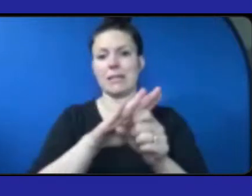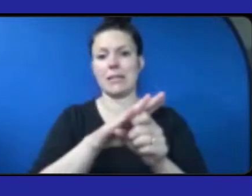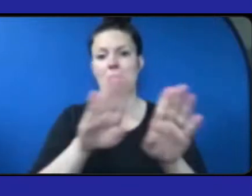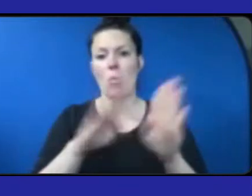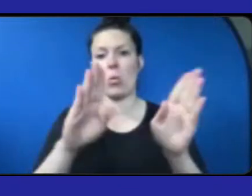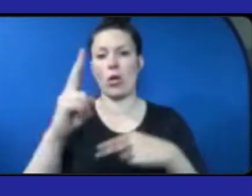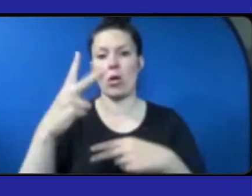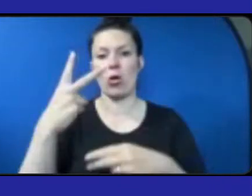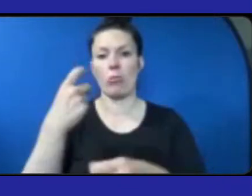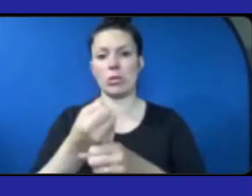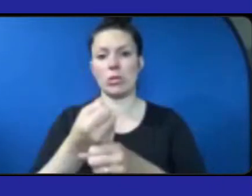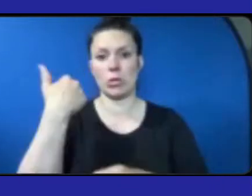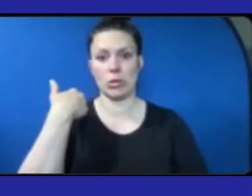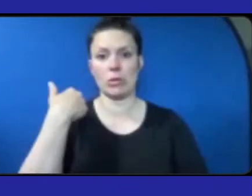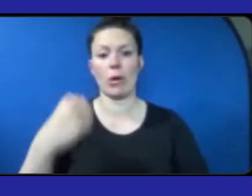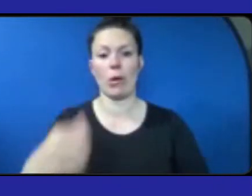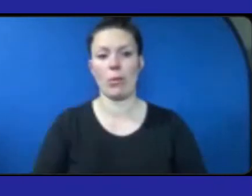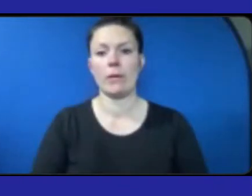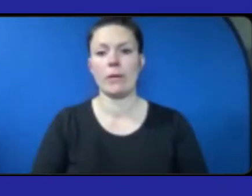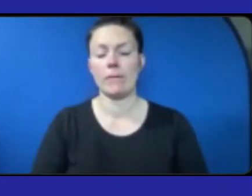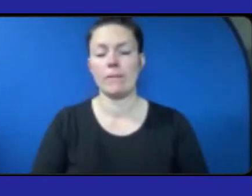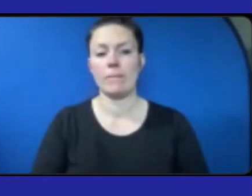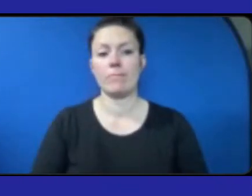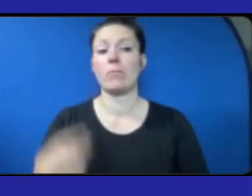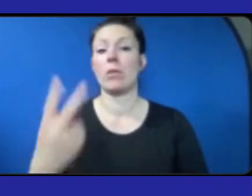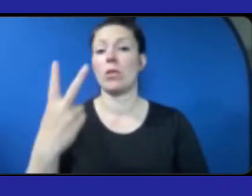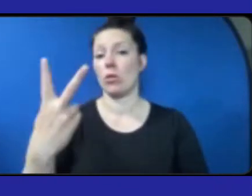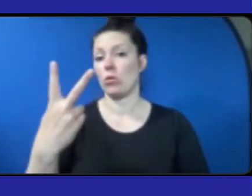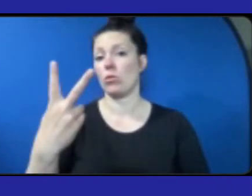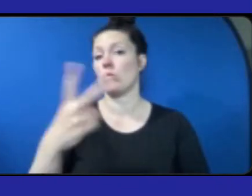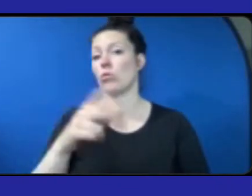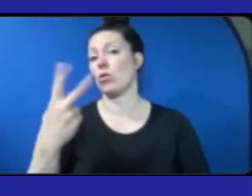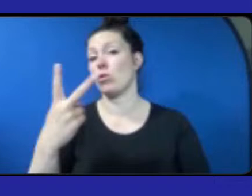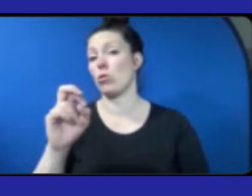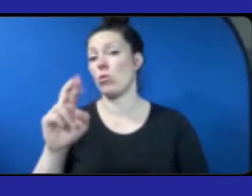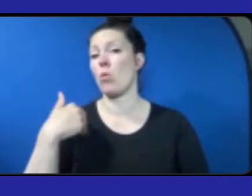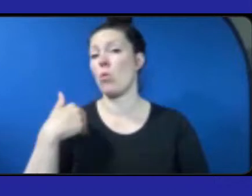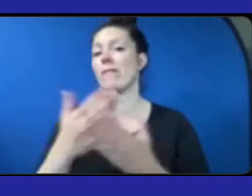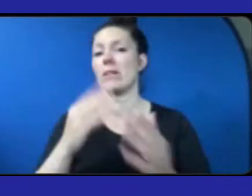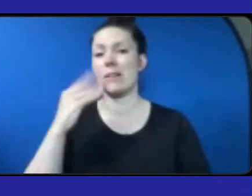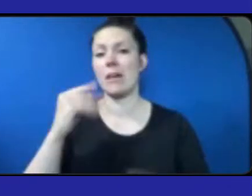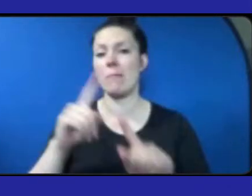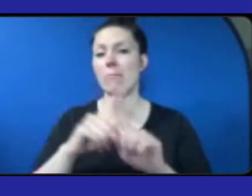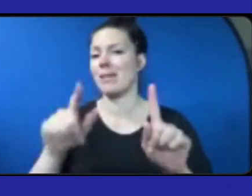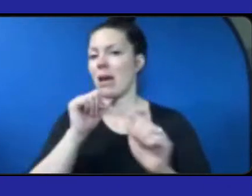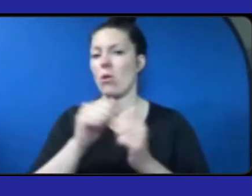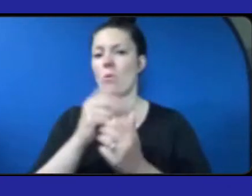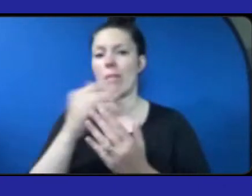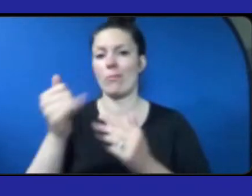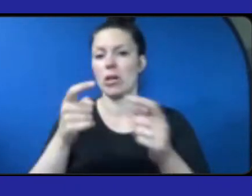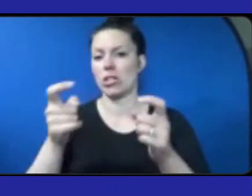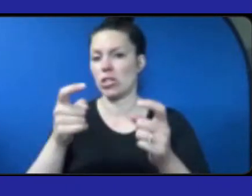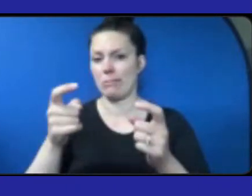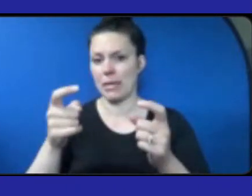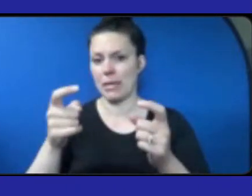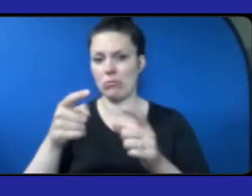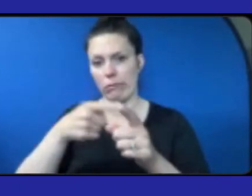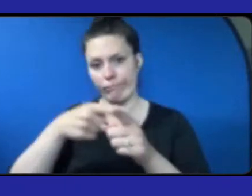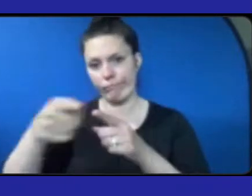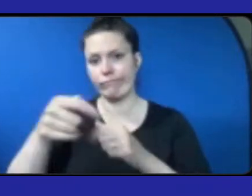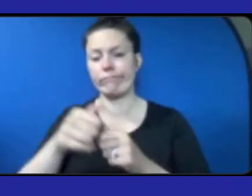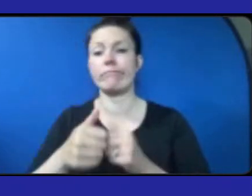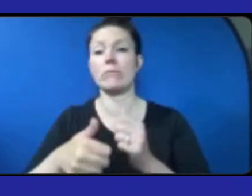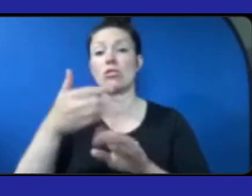ago. Then 2 vendors we have experience with, but not in the project management space. Somos, prior